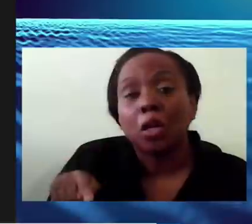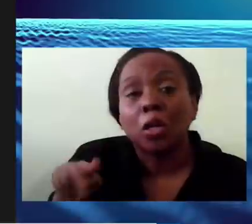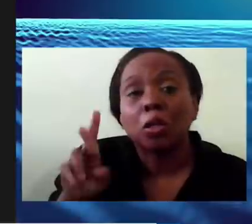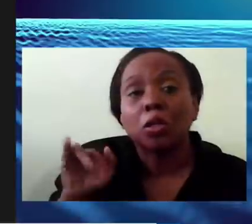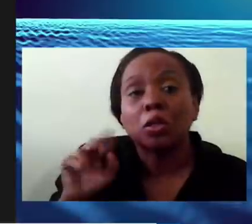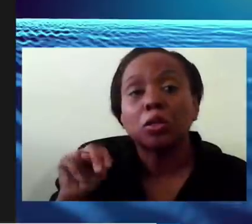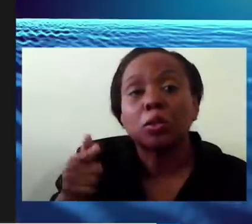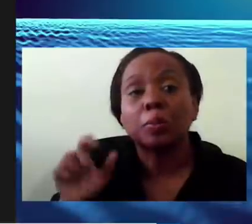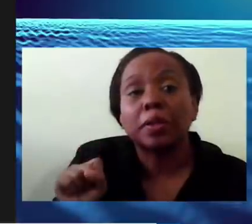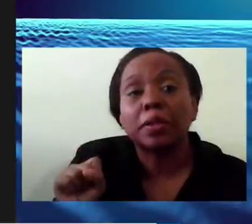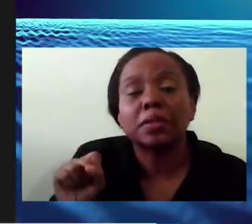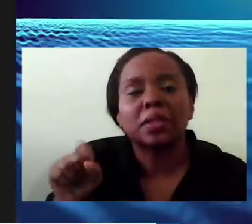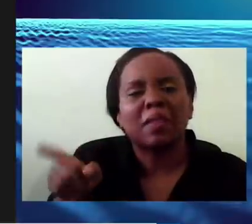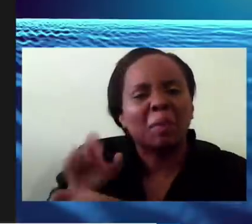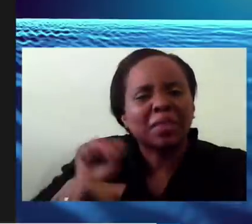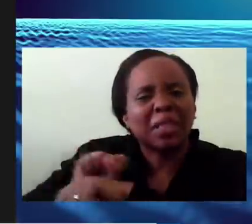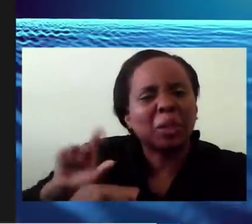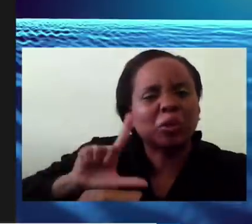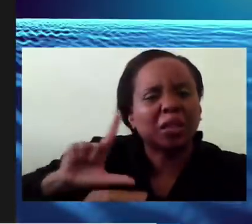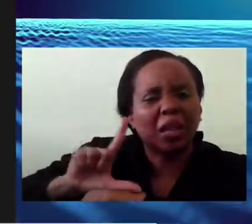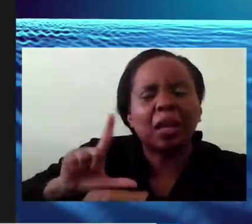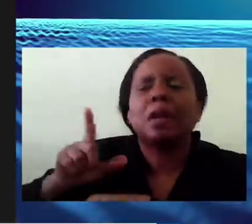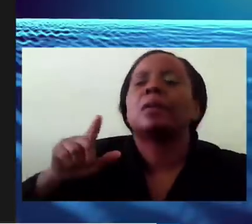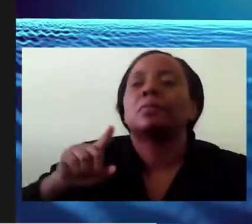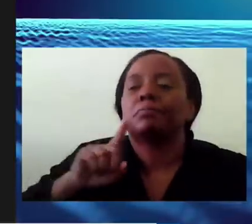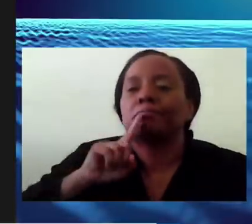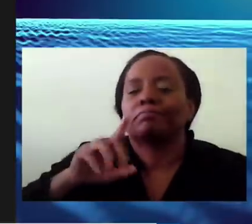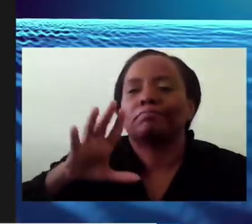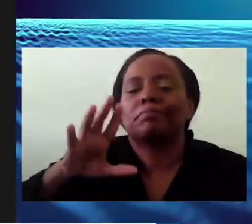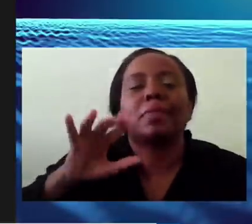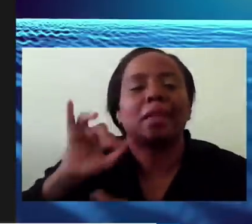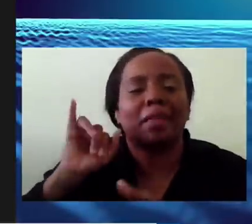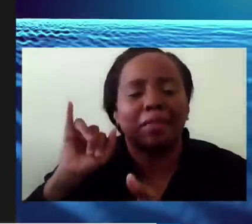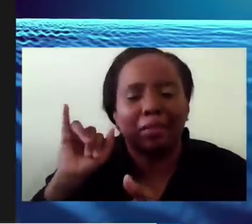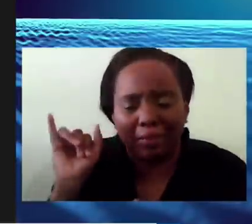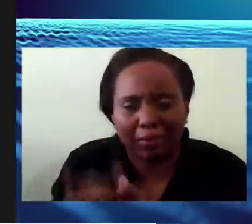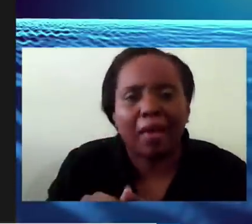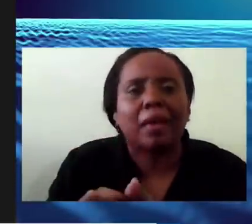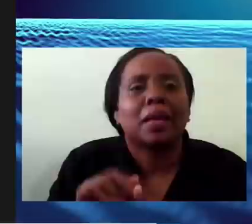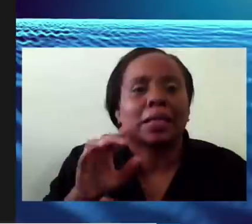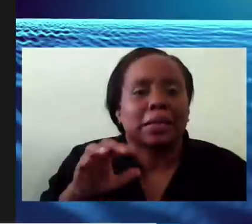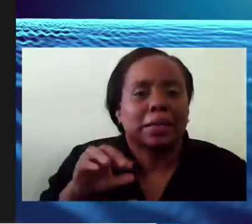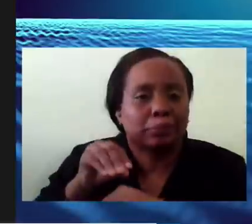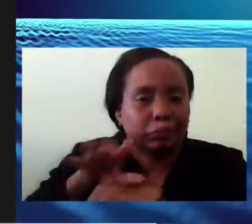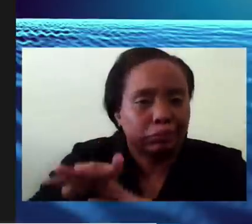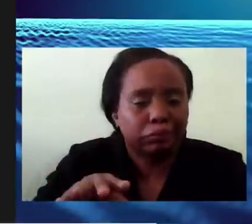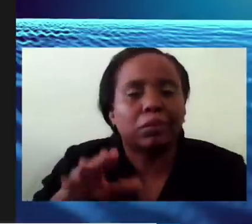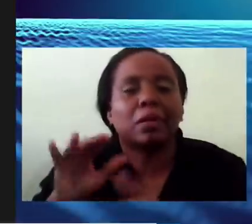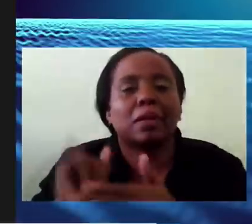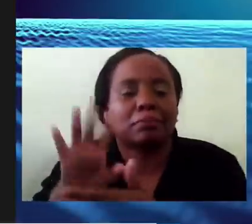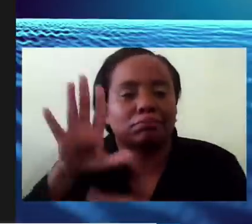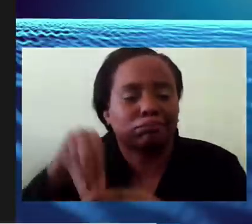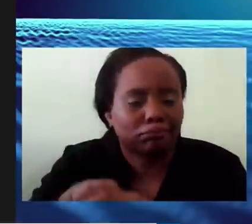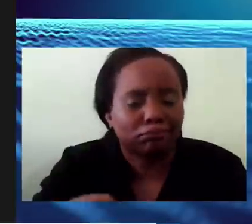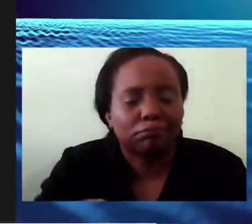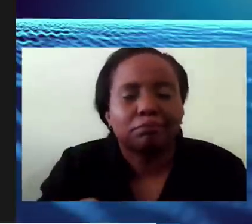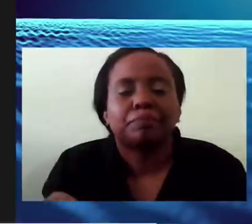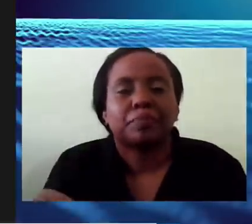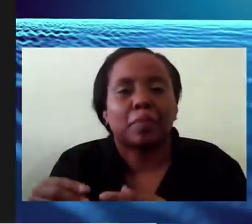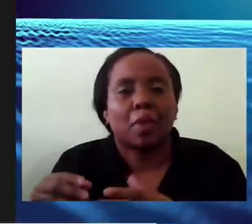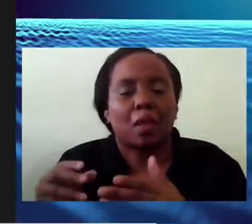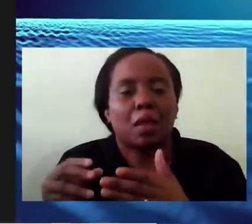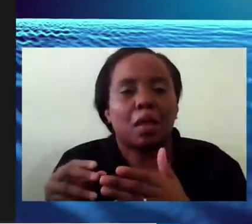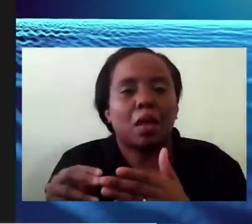So us being able to detect and measure this SO2 flux in a plume means that we are now able to